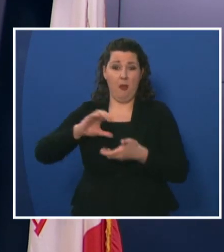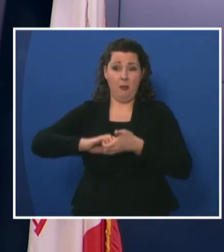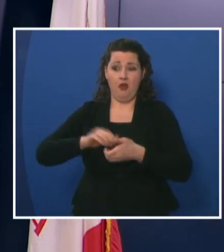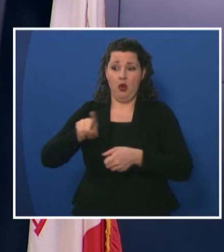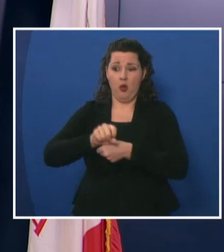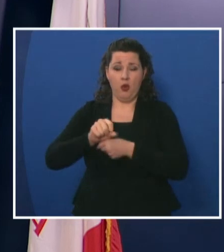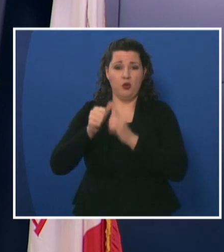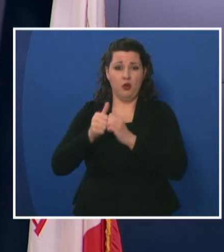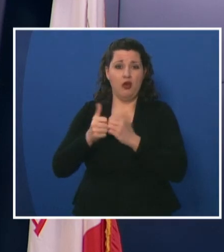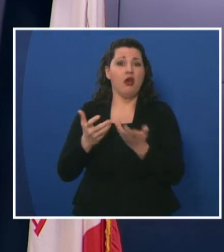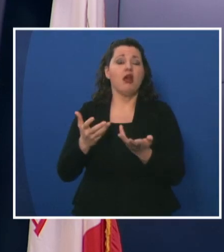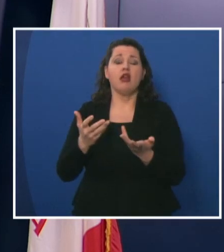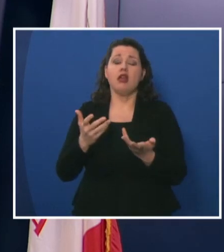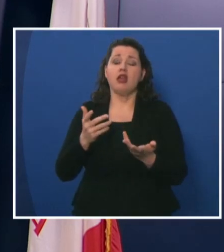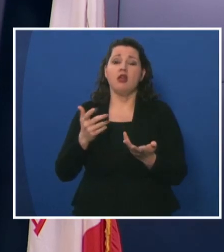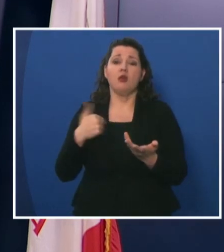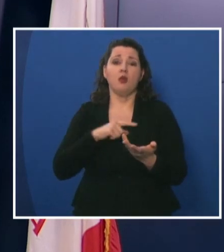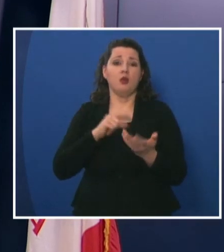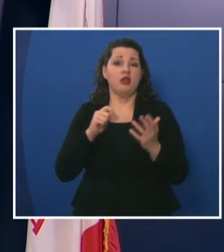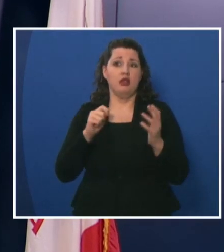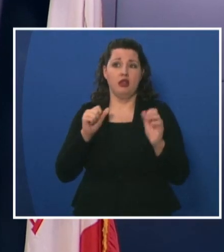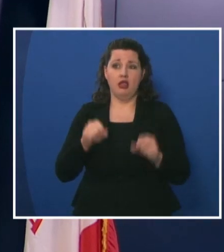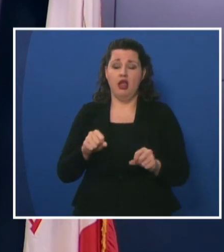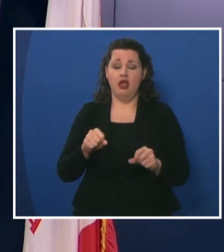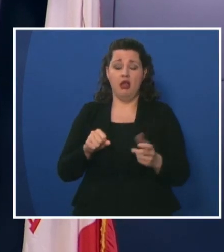we're actually, you know, being able to look at